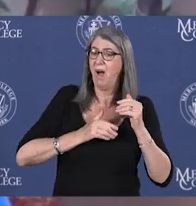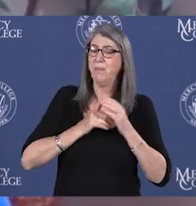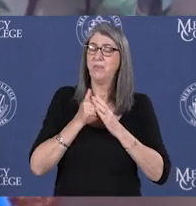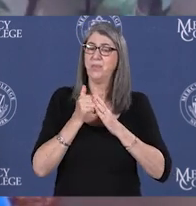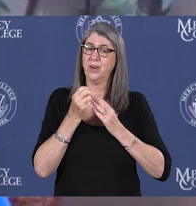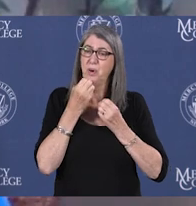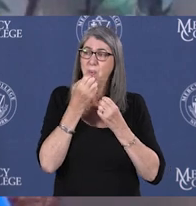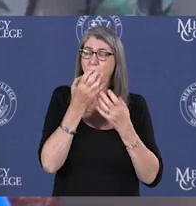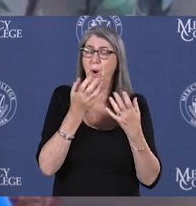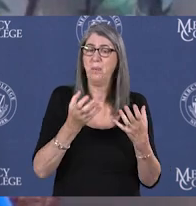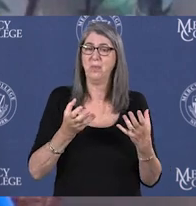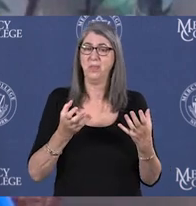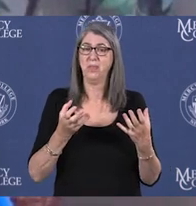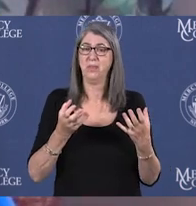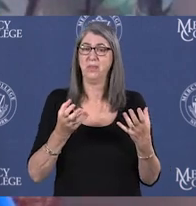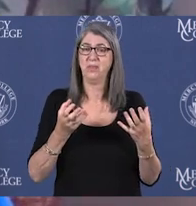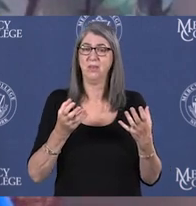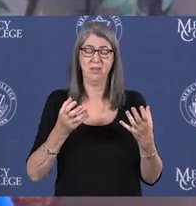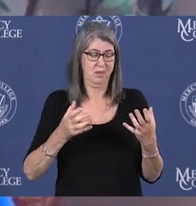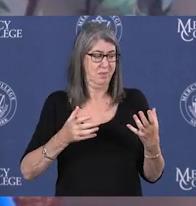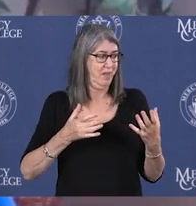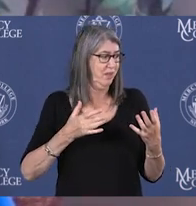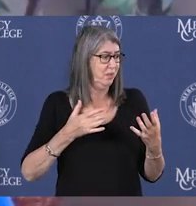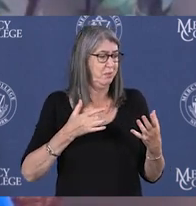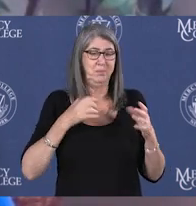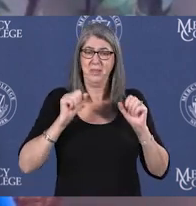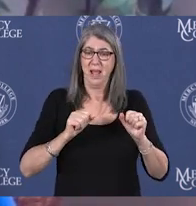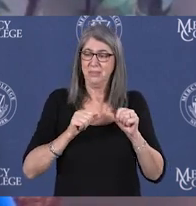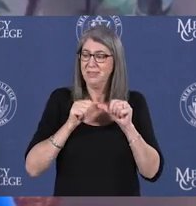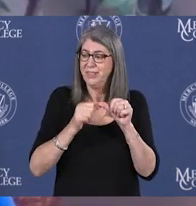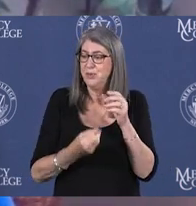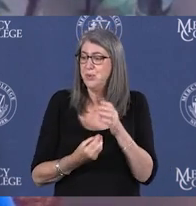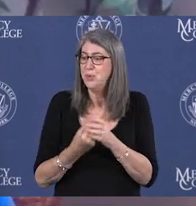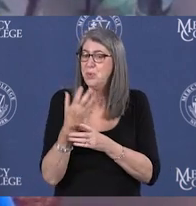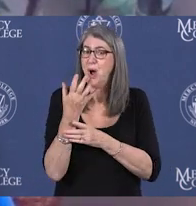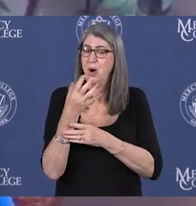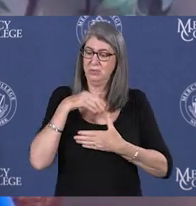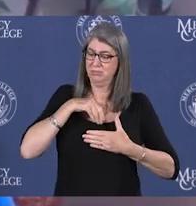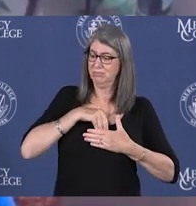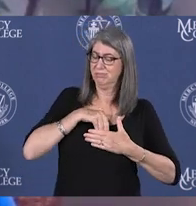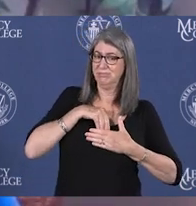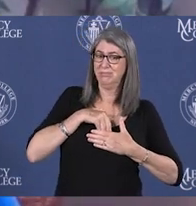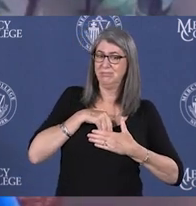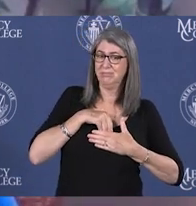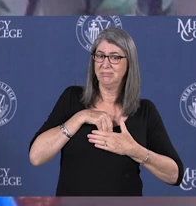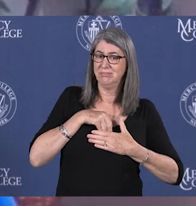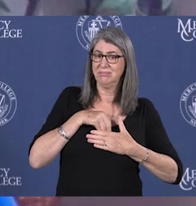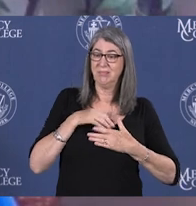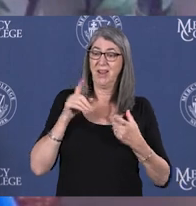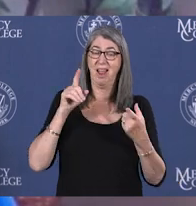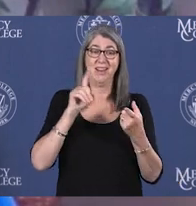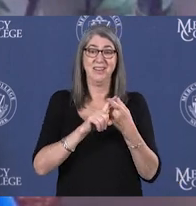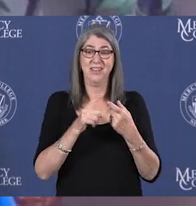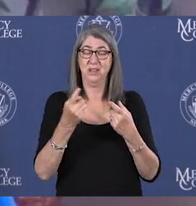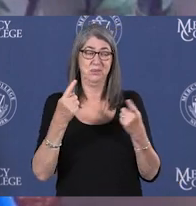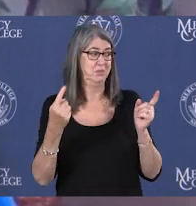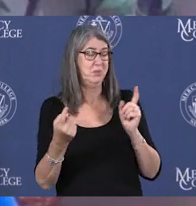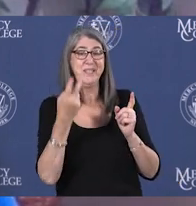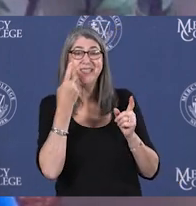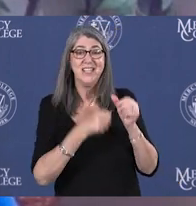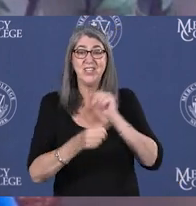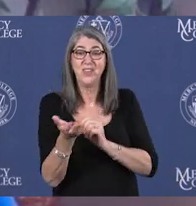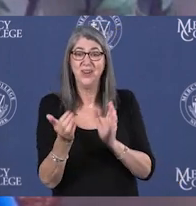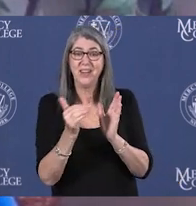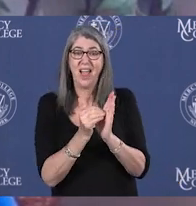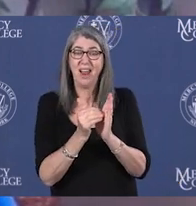upon your face, the rains fall soft upon your fields, and until we meet again,